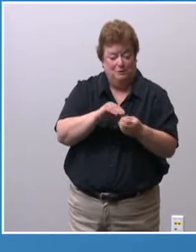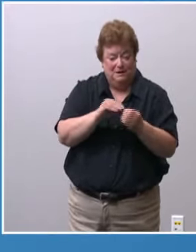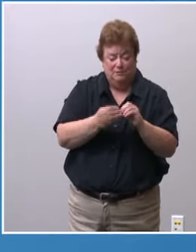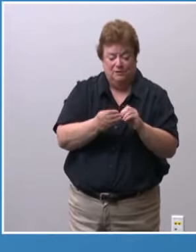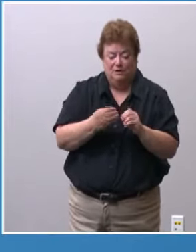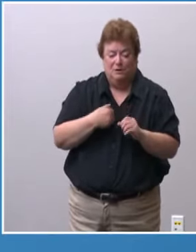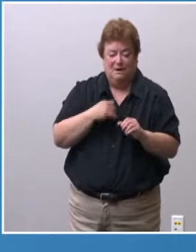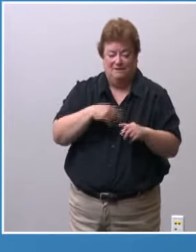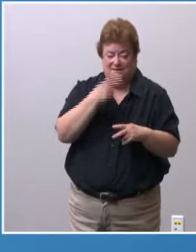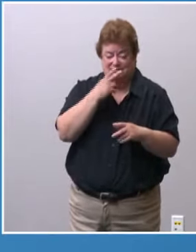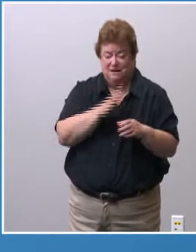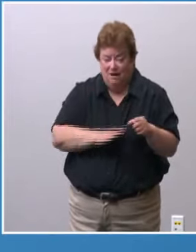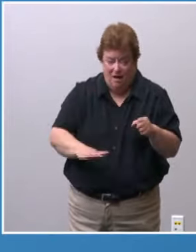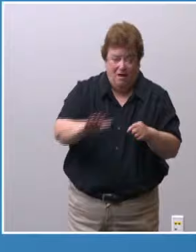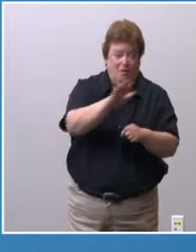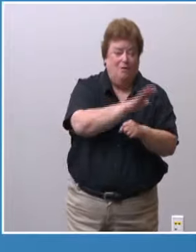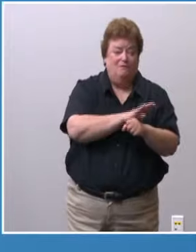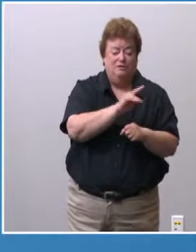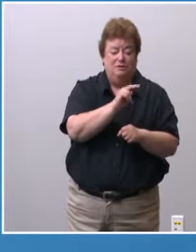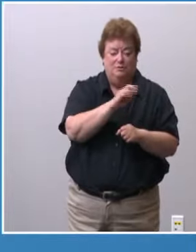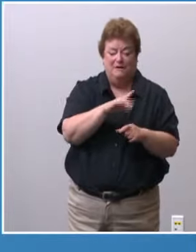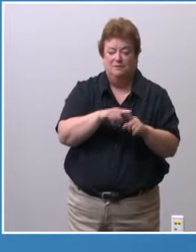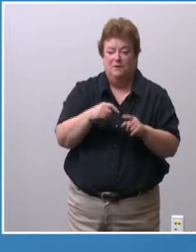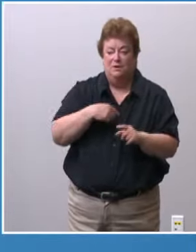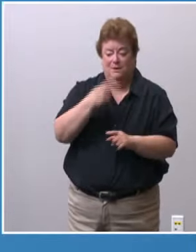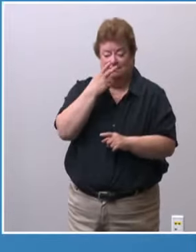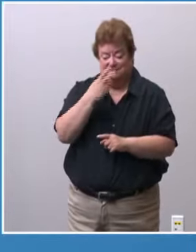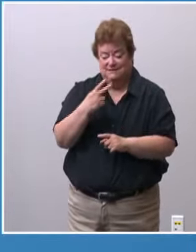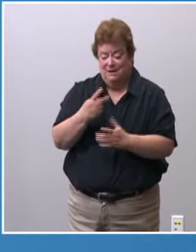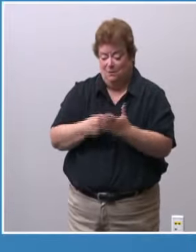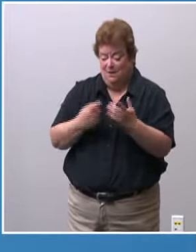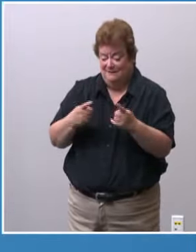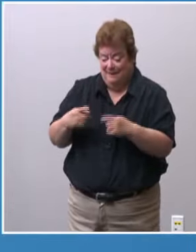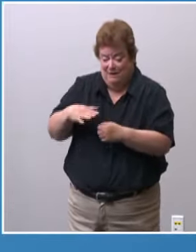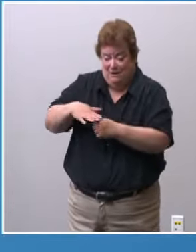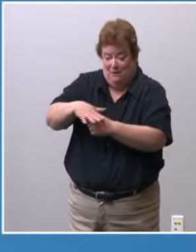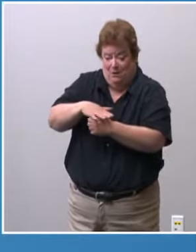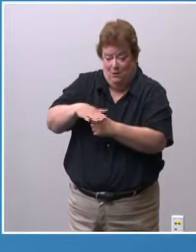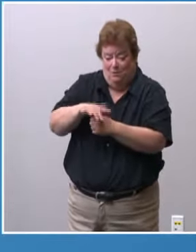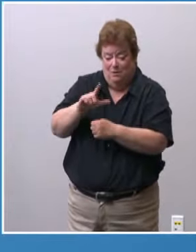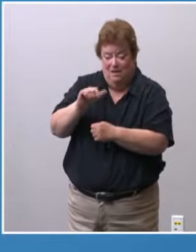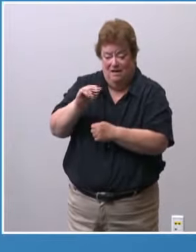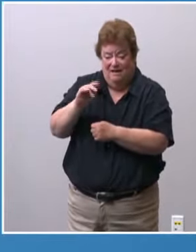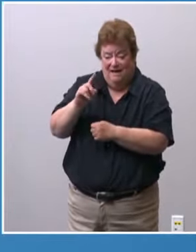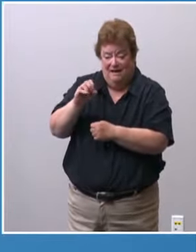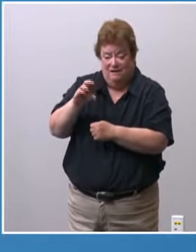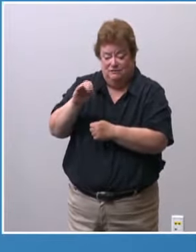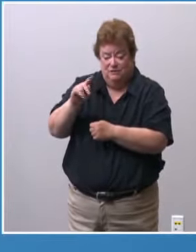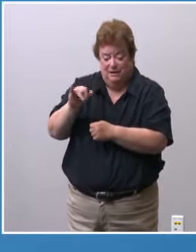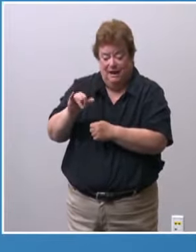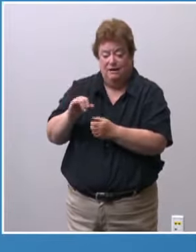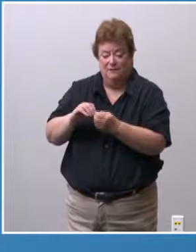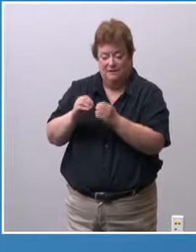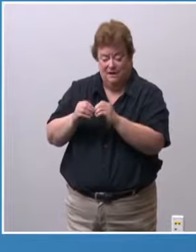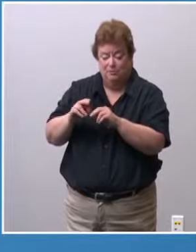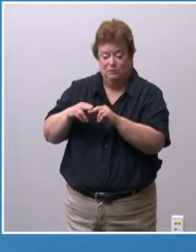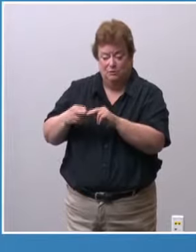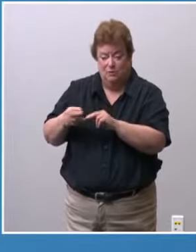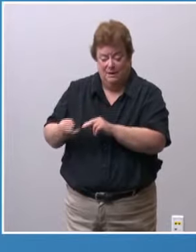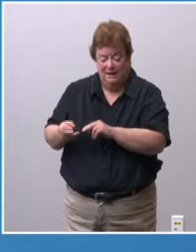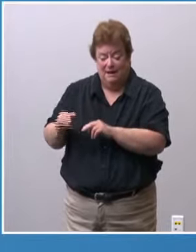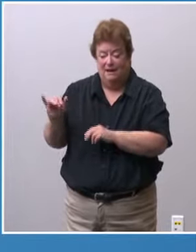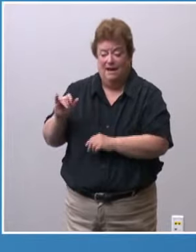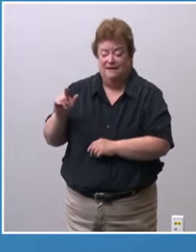across Nebraska, but we are encouraged by some of the things that we're seeing locally in terms of the case rates going down. As Director